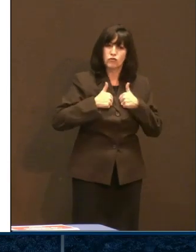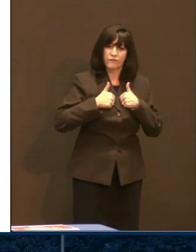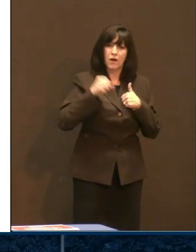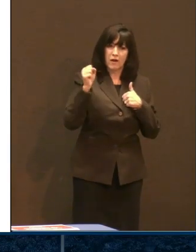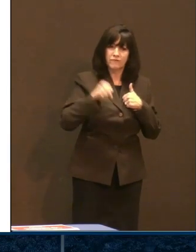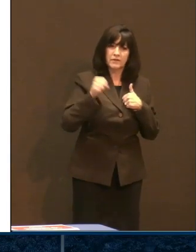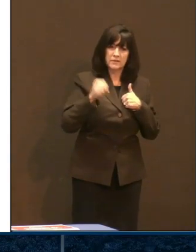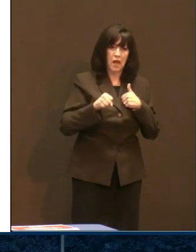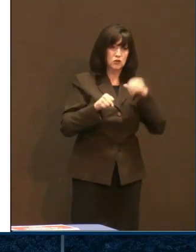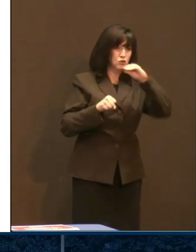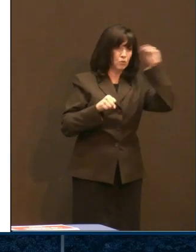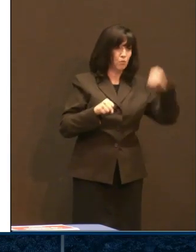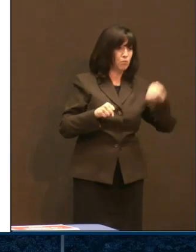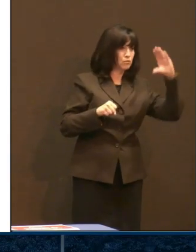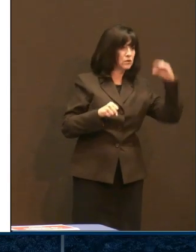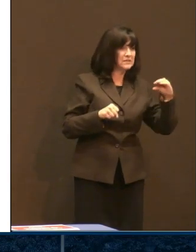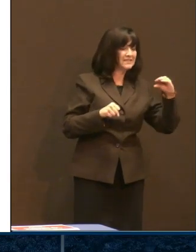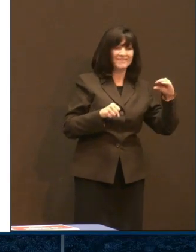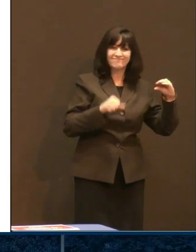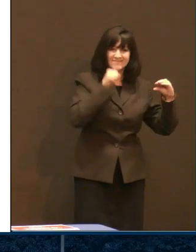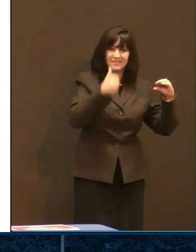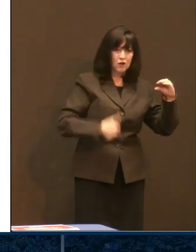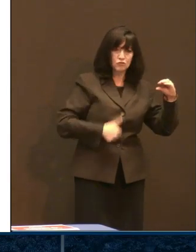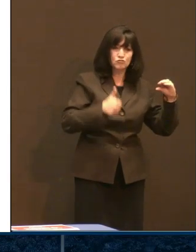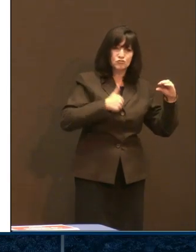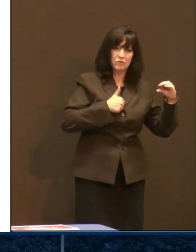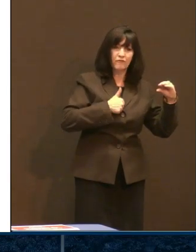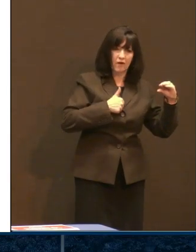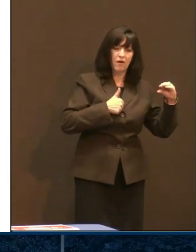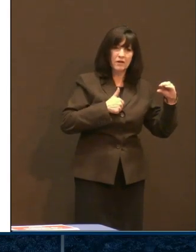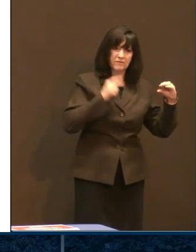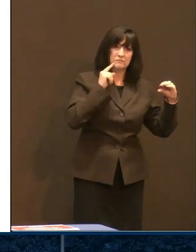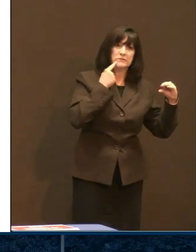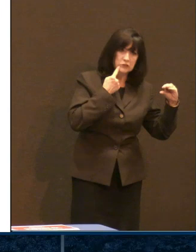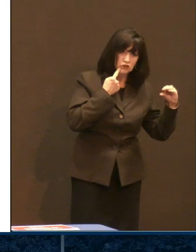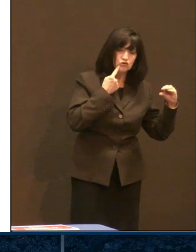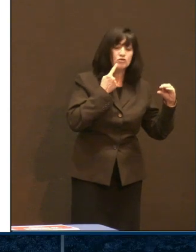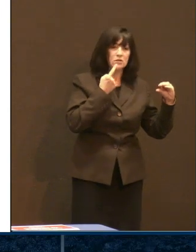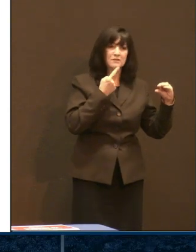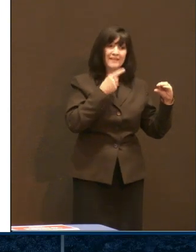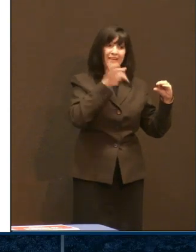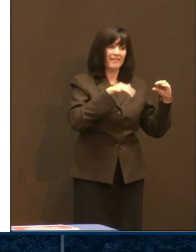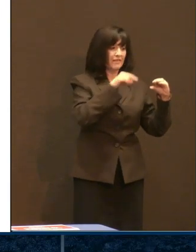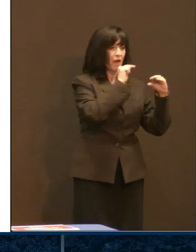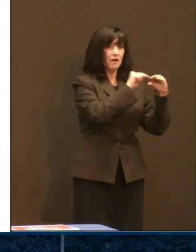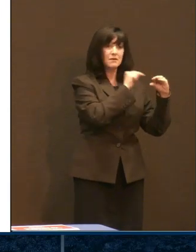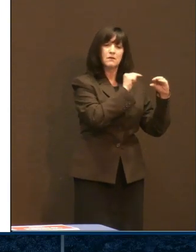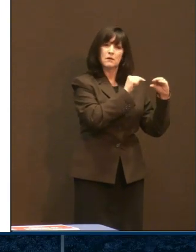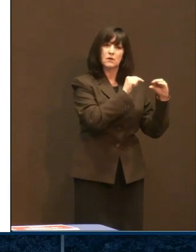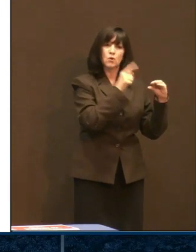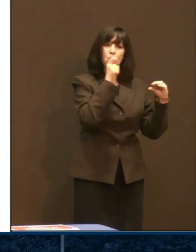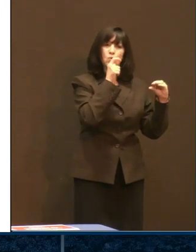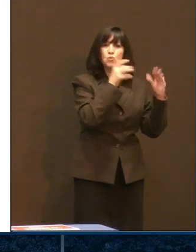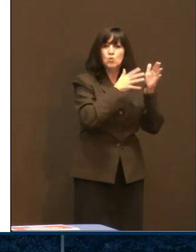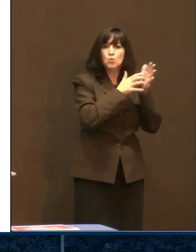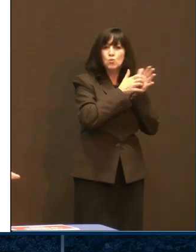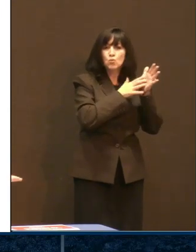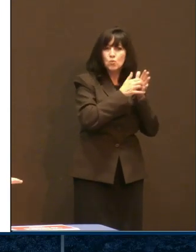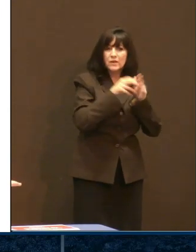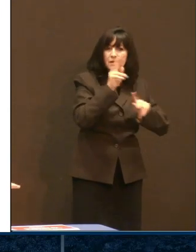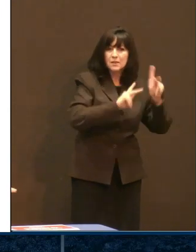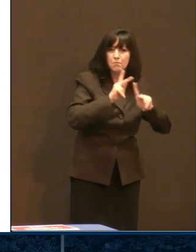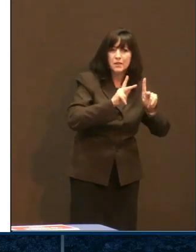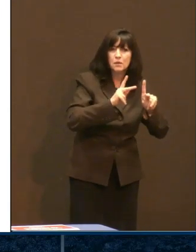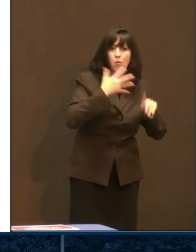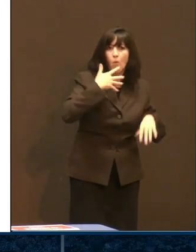so we don't want that to happen, but it's really the vulnerable populations that you worry about, and so that's where all this